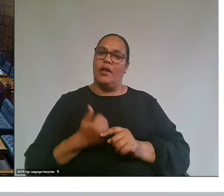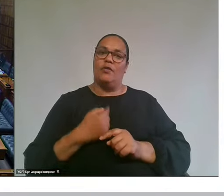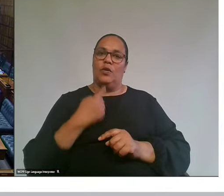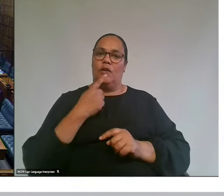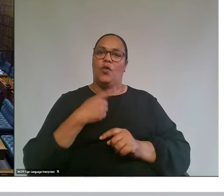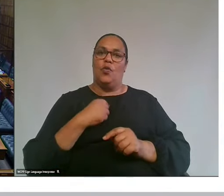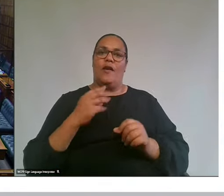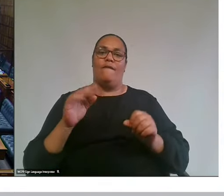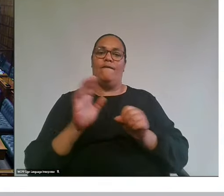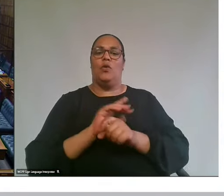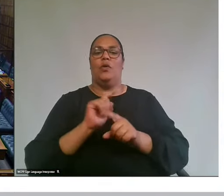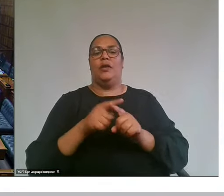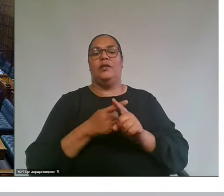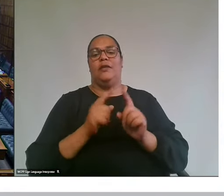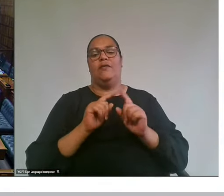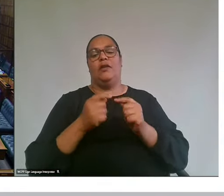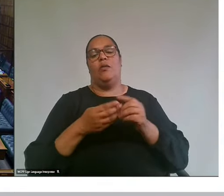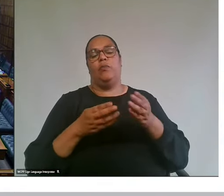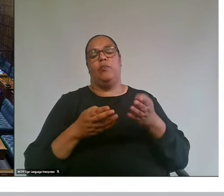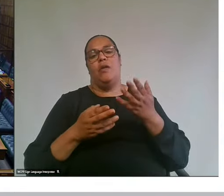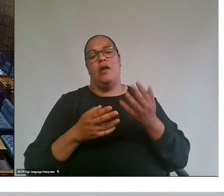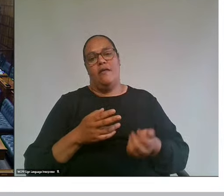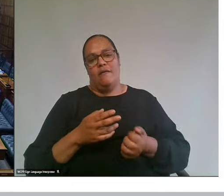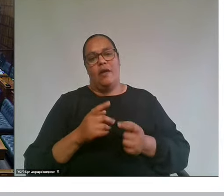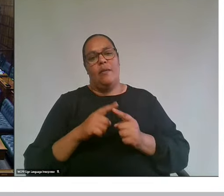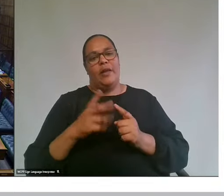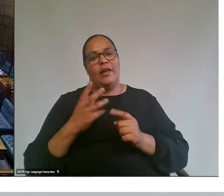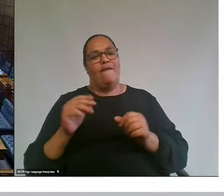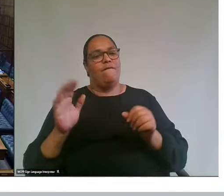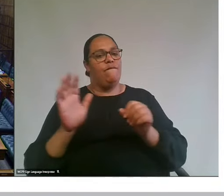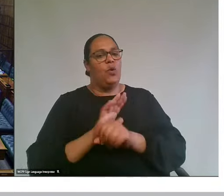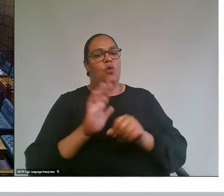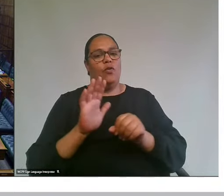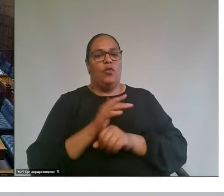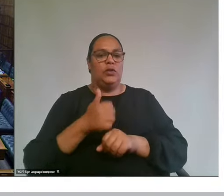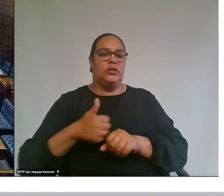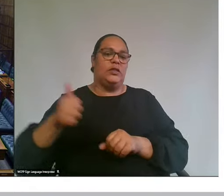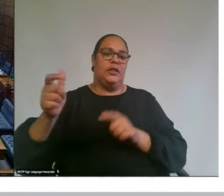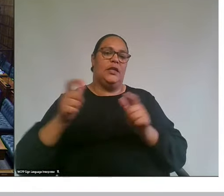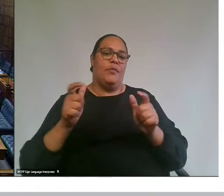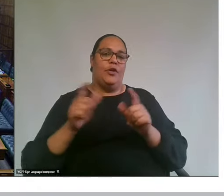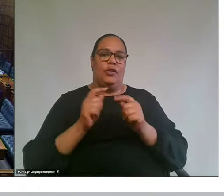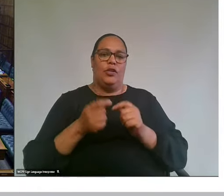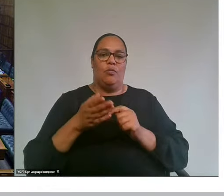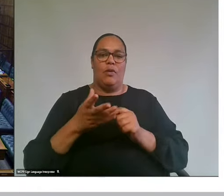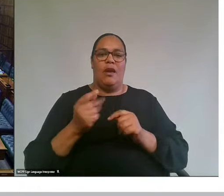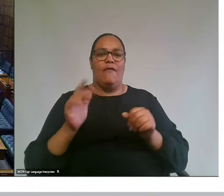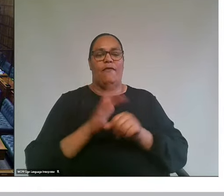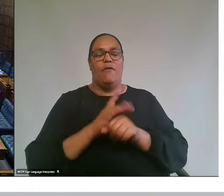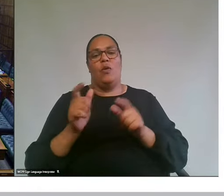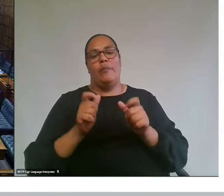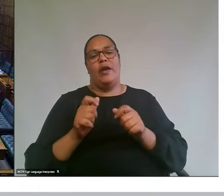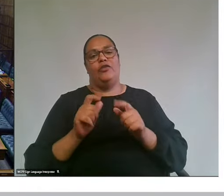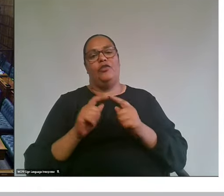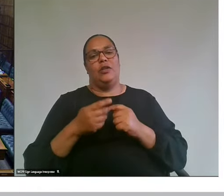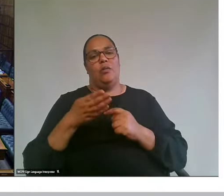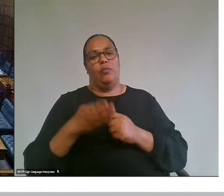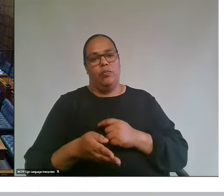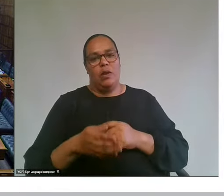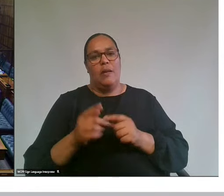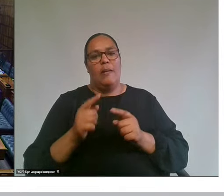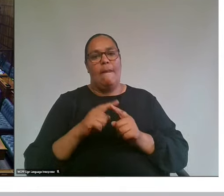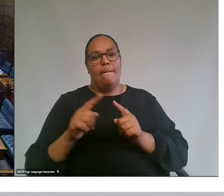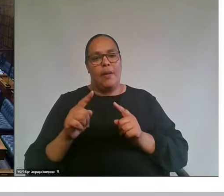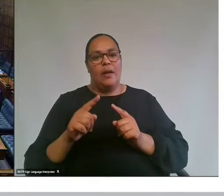we have a full executive team in place um we have a full senior management team in place we have a full management team in place in